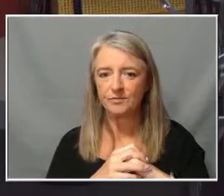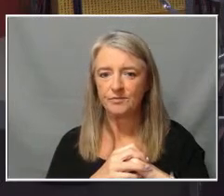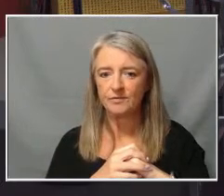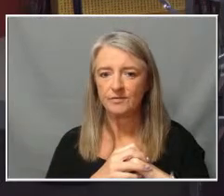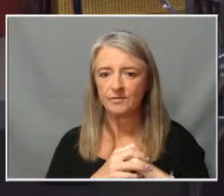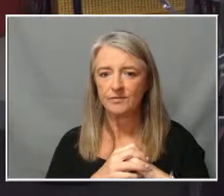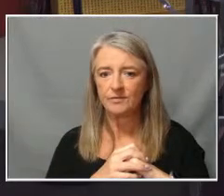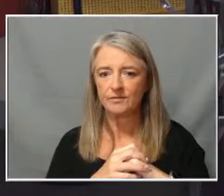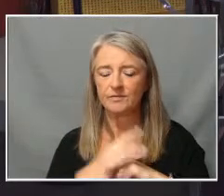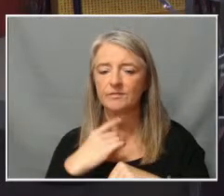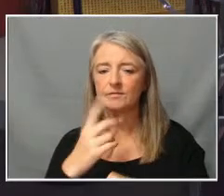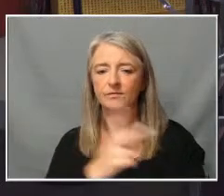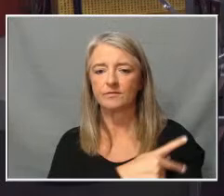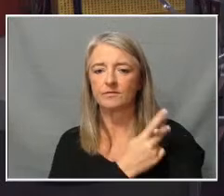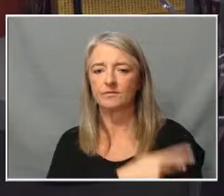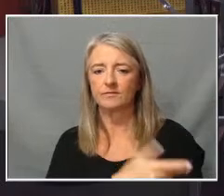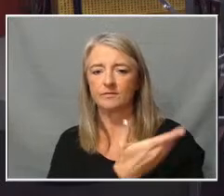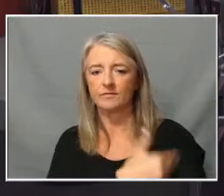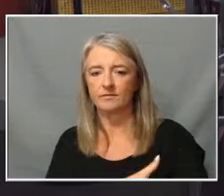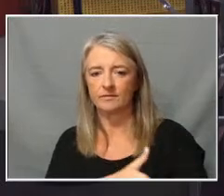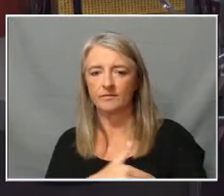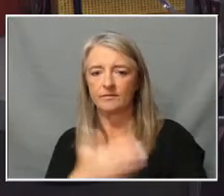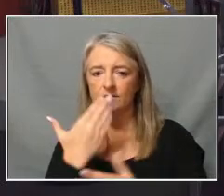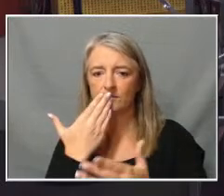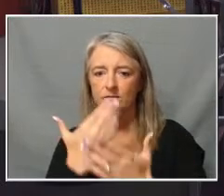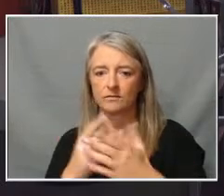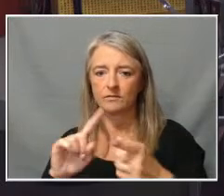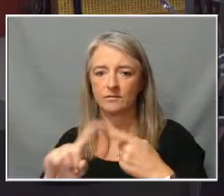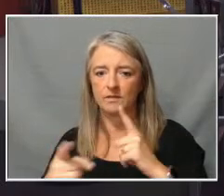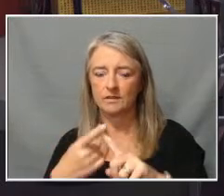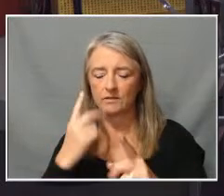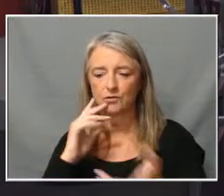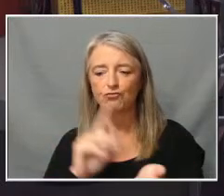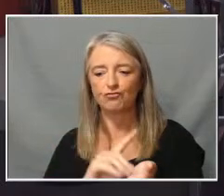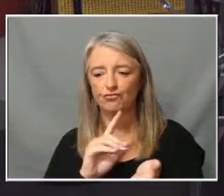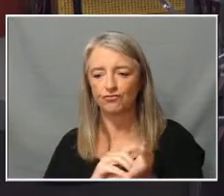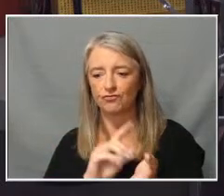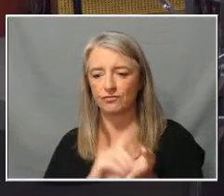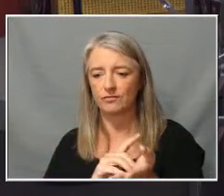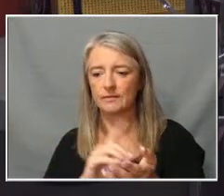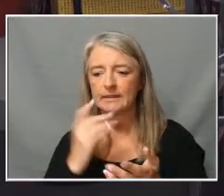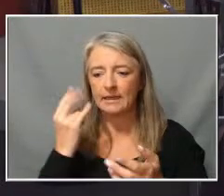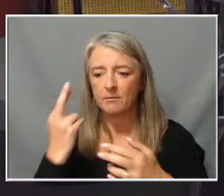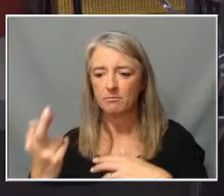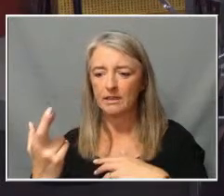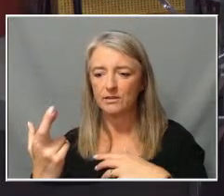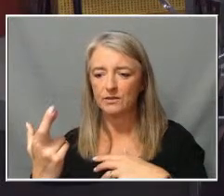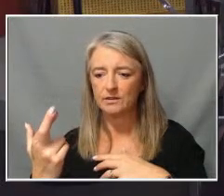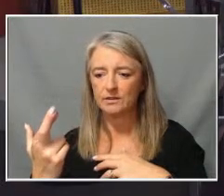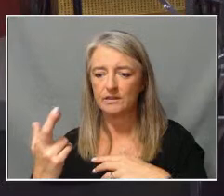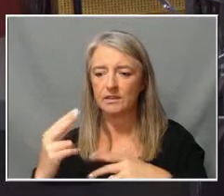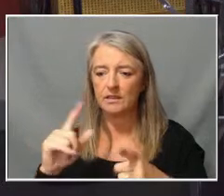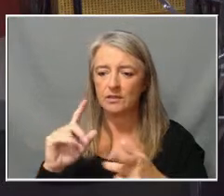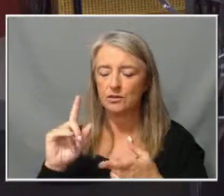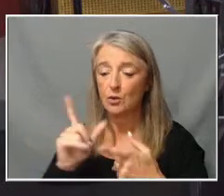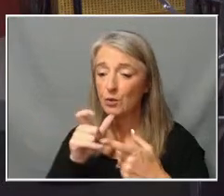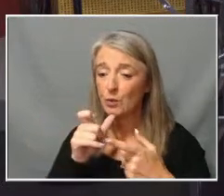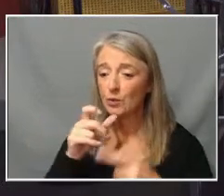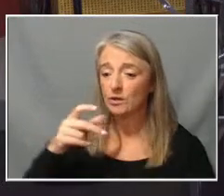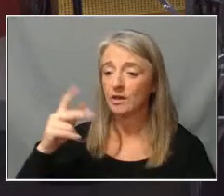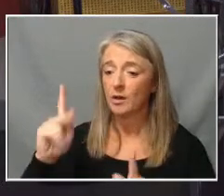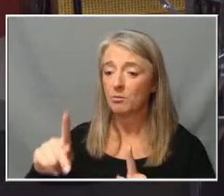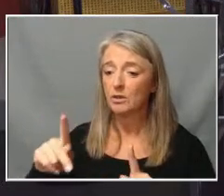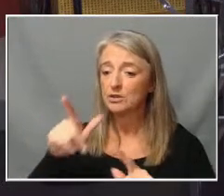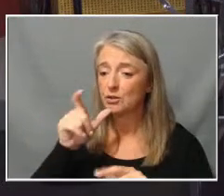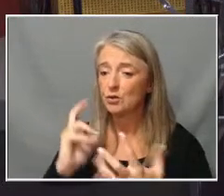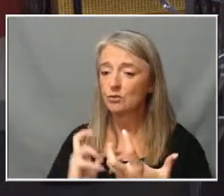patients that have an amputation, your good friend is going to be your doctor. Yeah. Okay? Yeah. But your best friend has to be your prosthetist. Absolutely. Because your prosthetist is